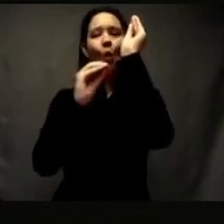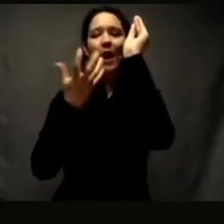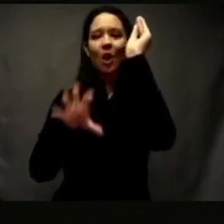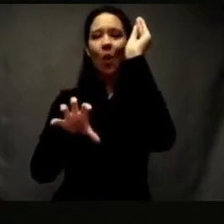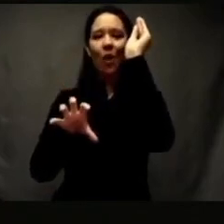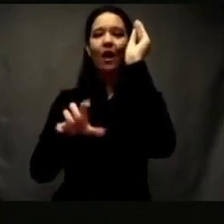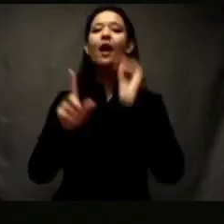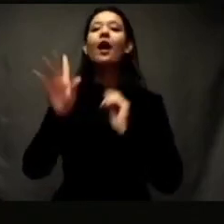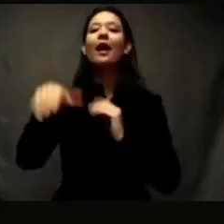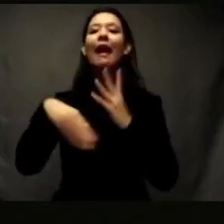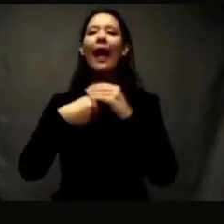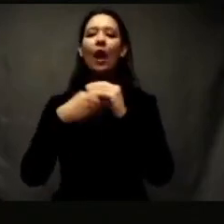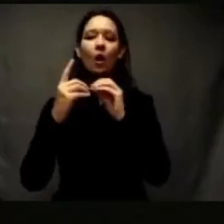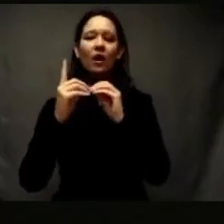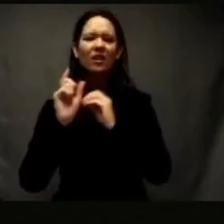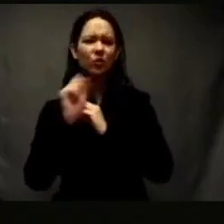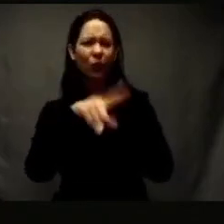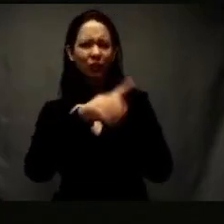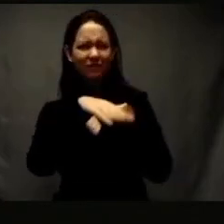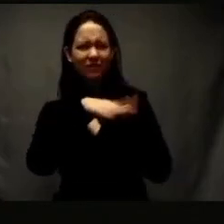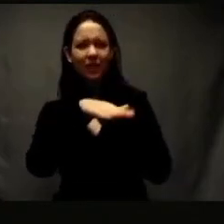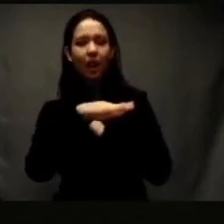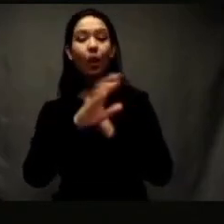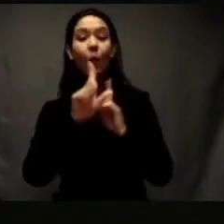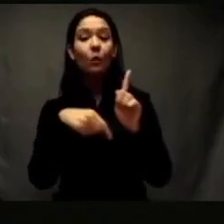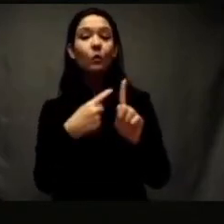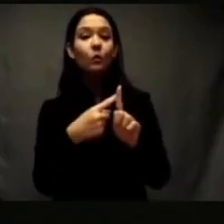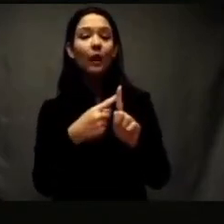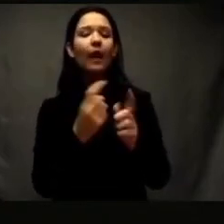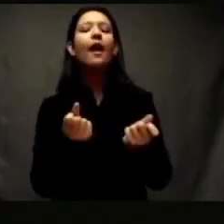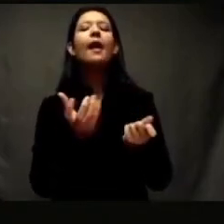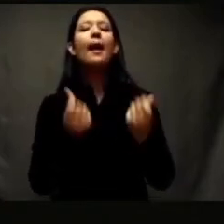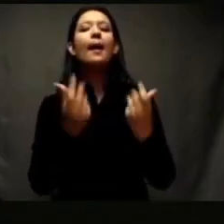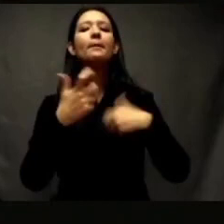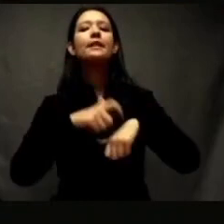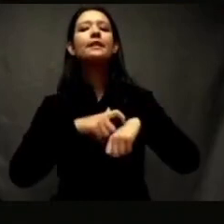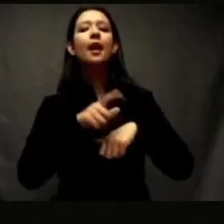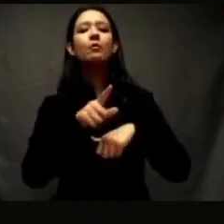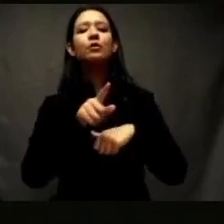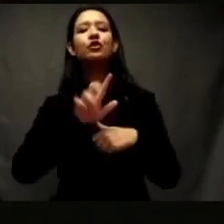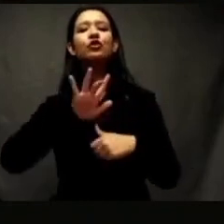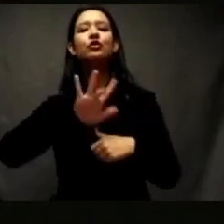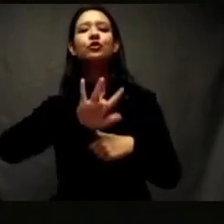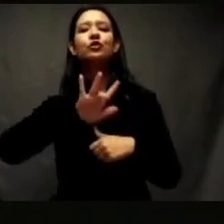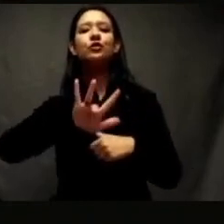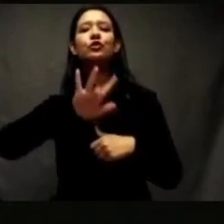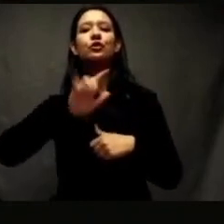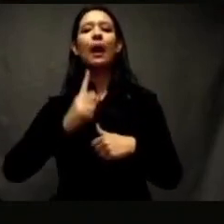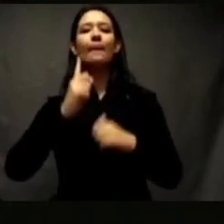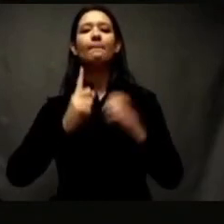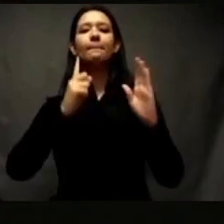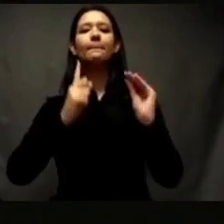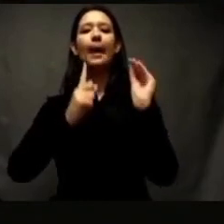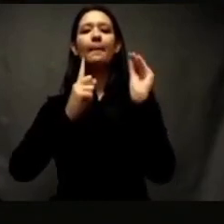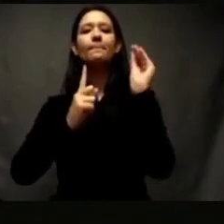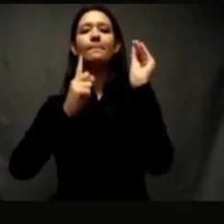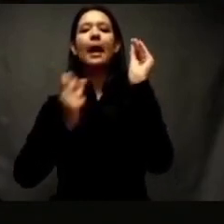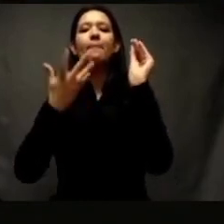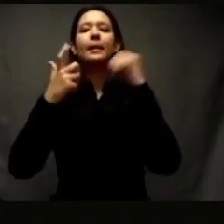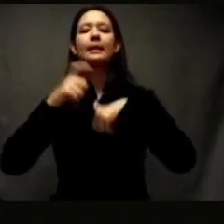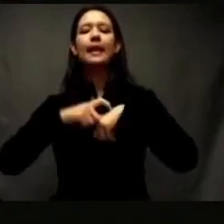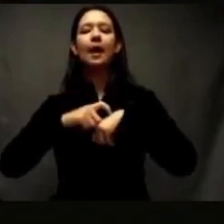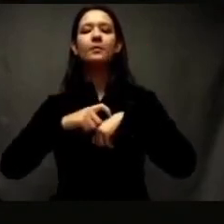have one question. Uh-huh. How many times did you just press the up arrow to get the shark to move